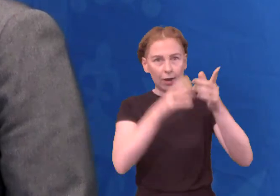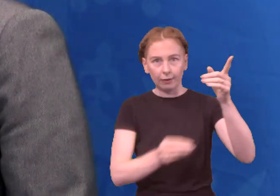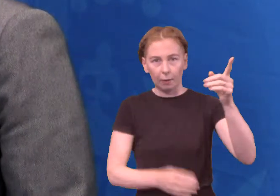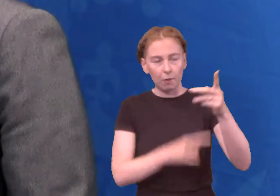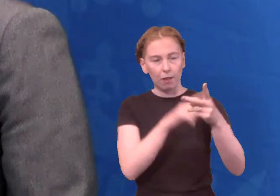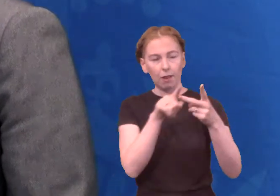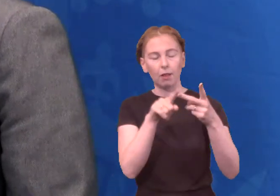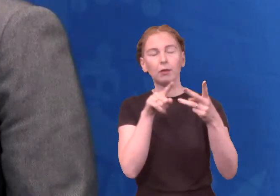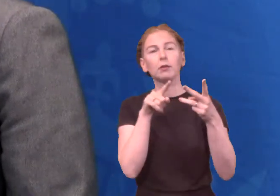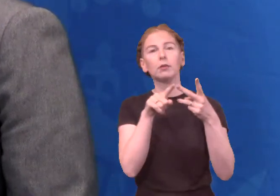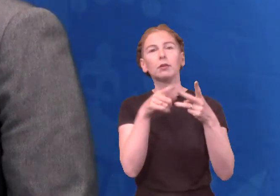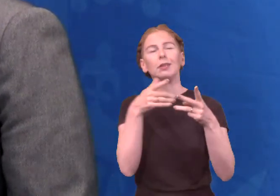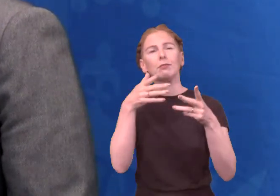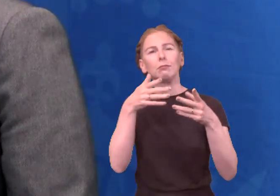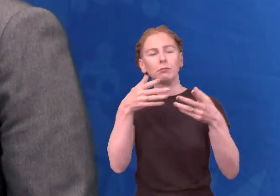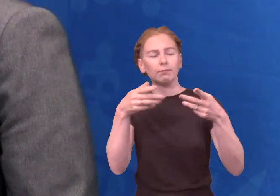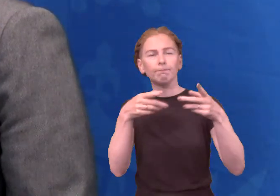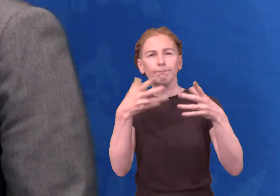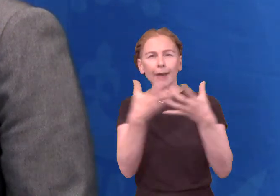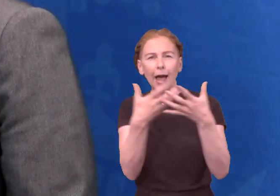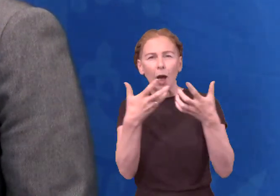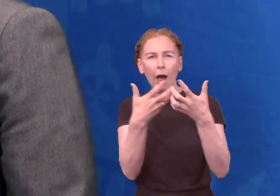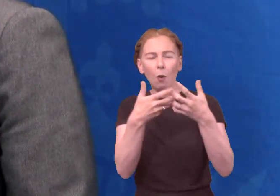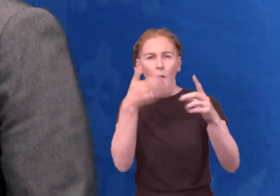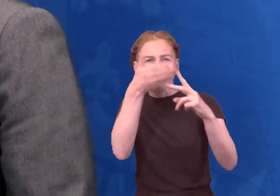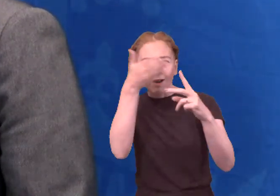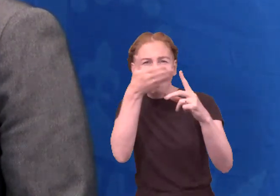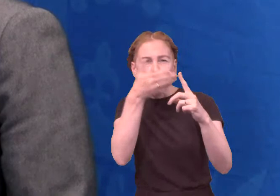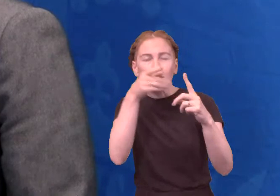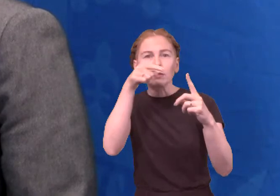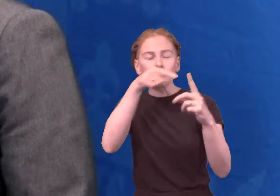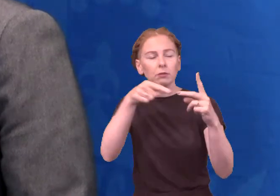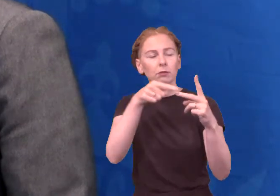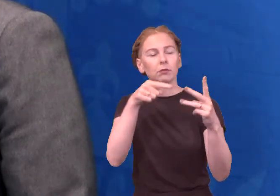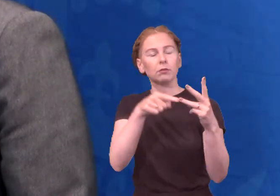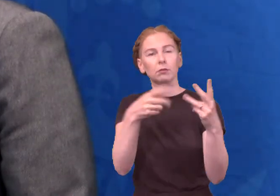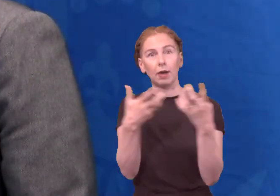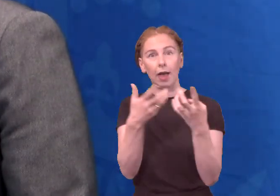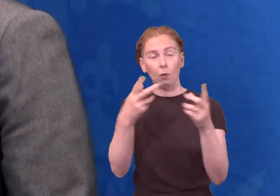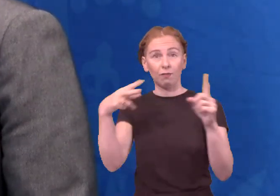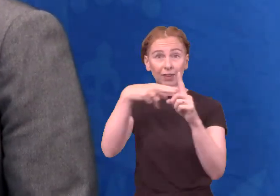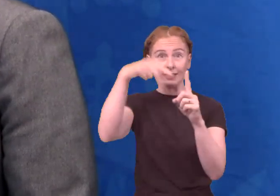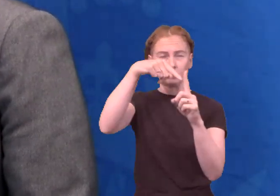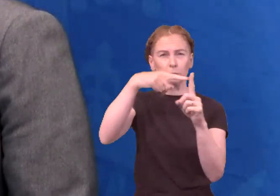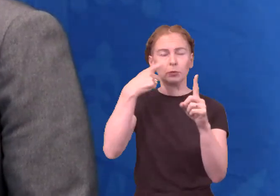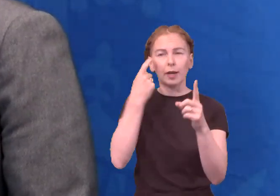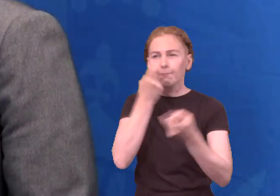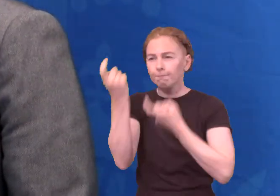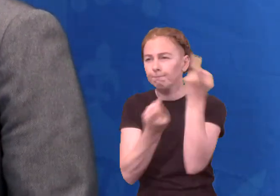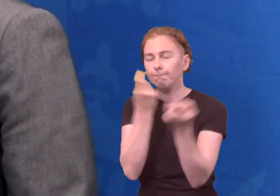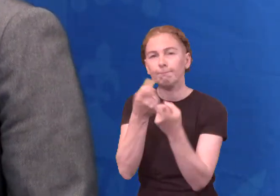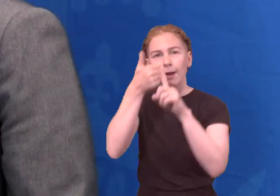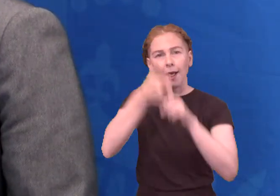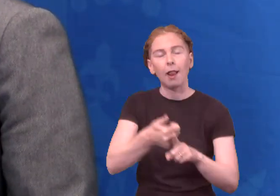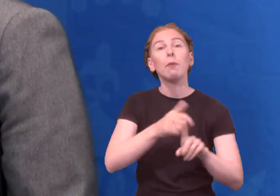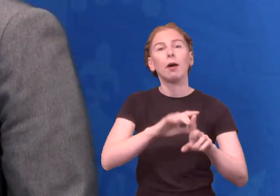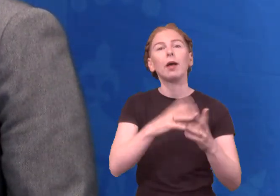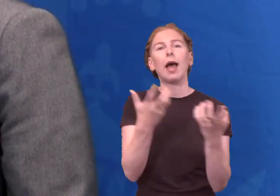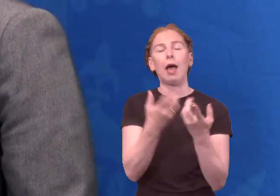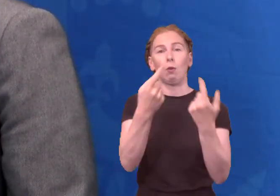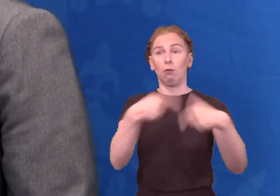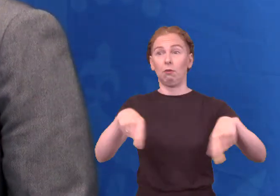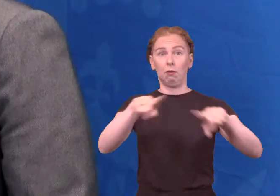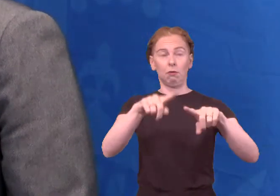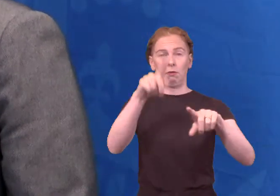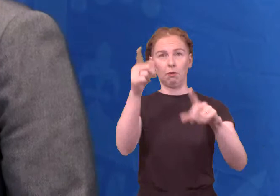for, how victims can seek help and how other people can help suspected victims. We'll be answering